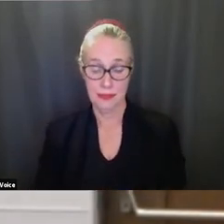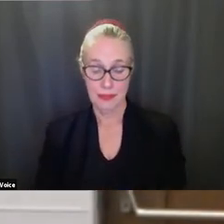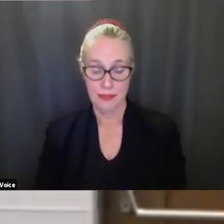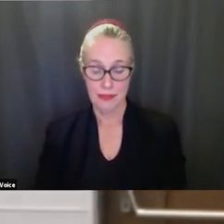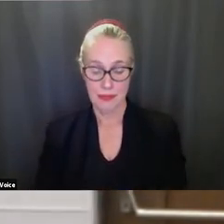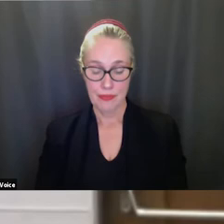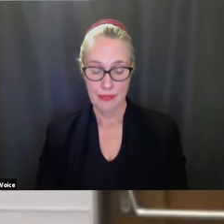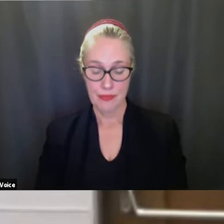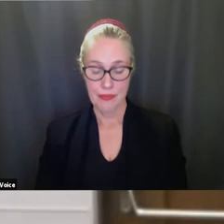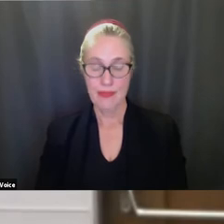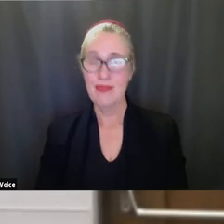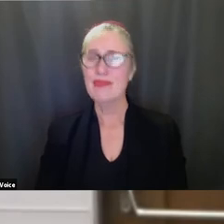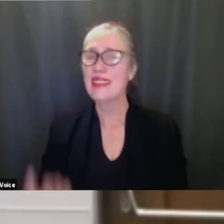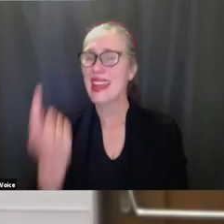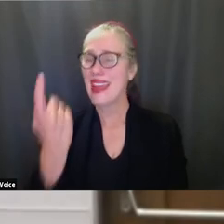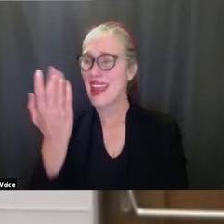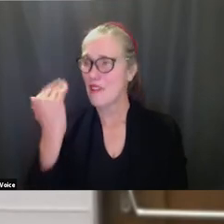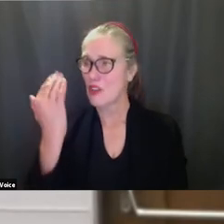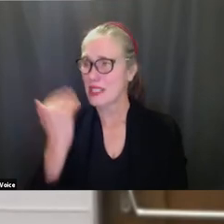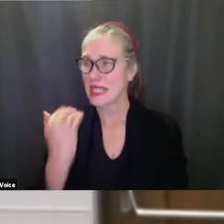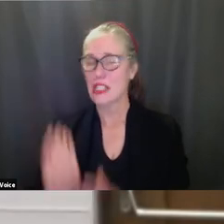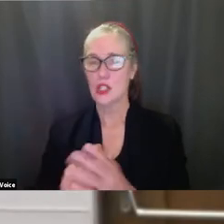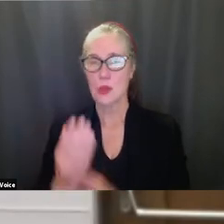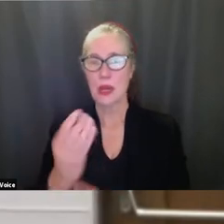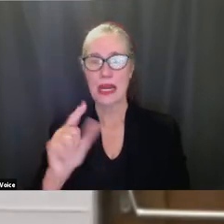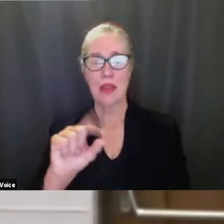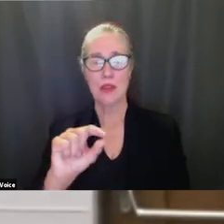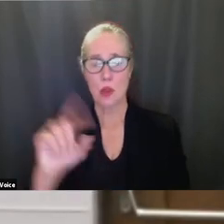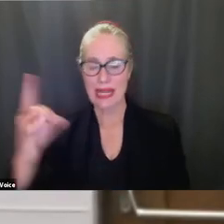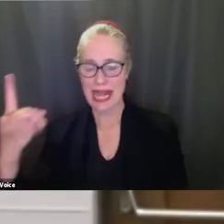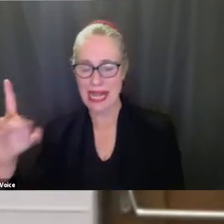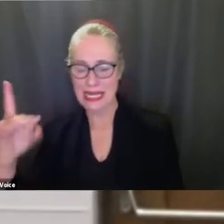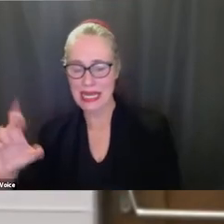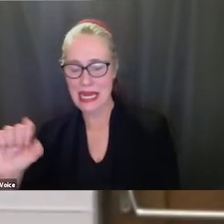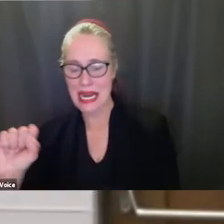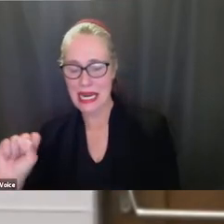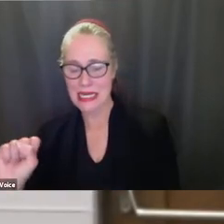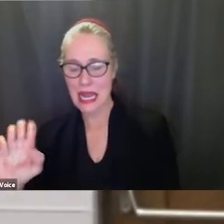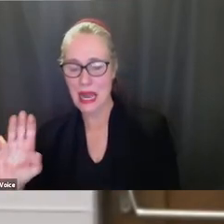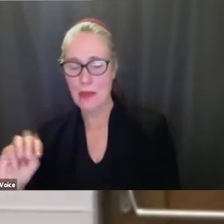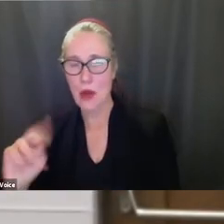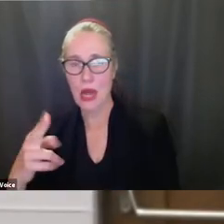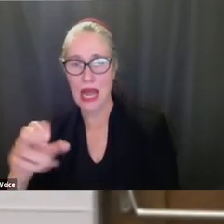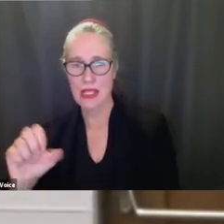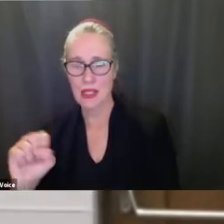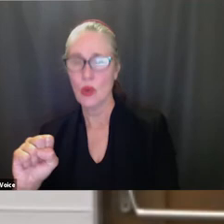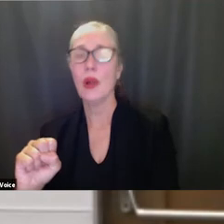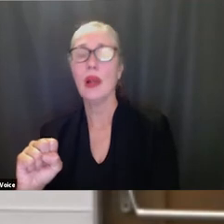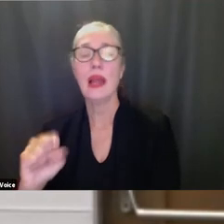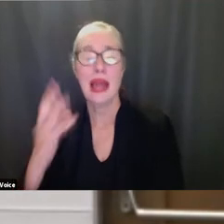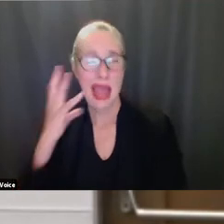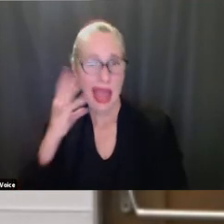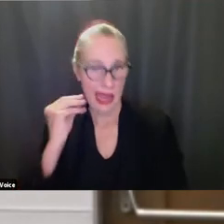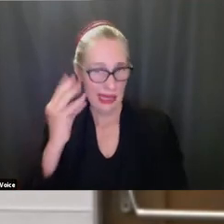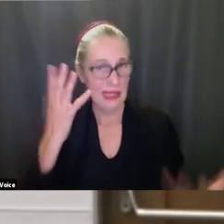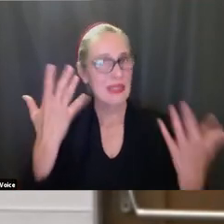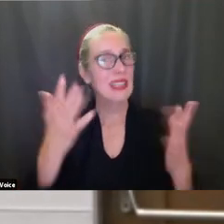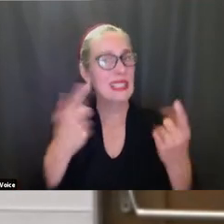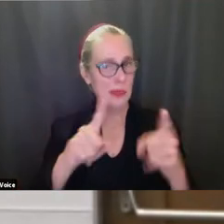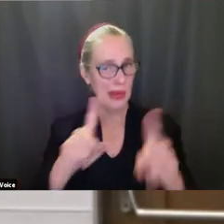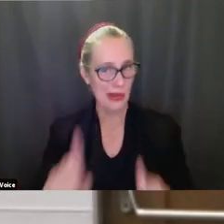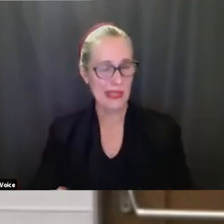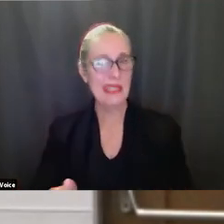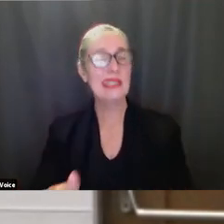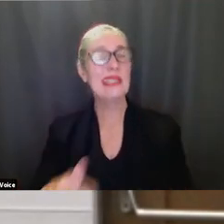in the time since the spring of 2018 san marcos high school like many of our campuses has experienced a number of